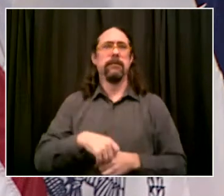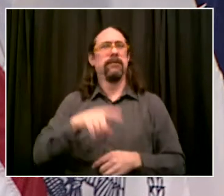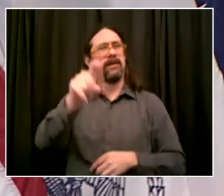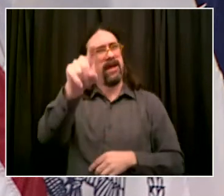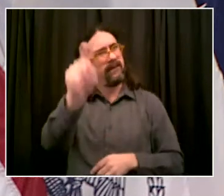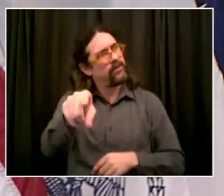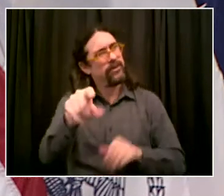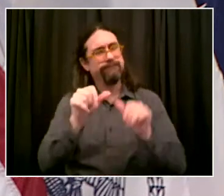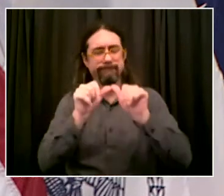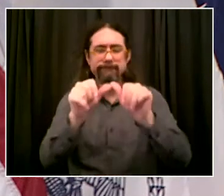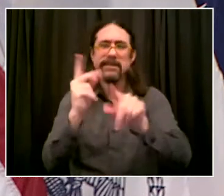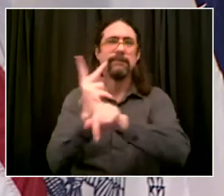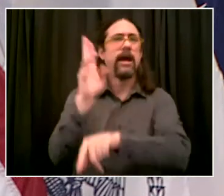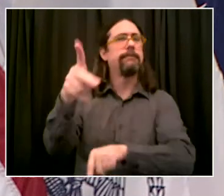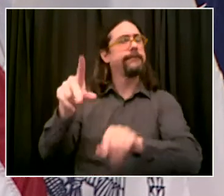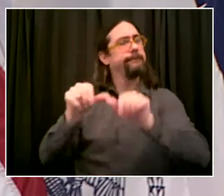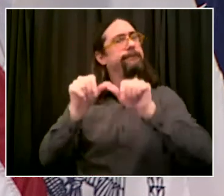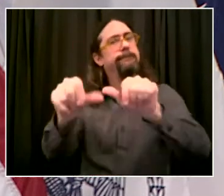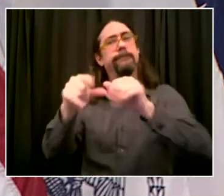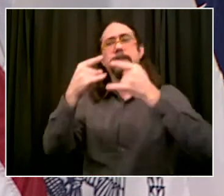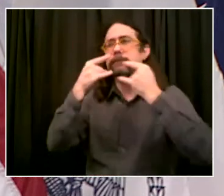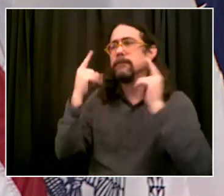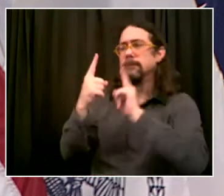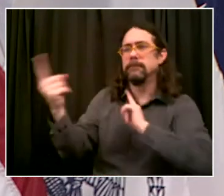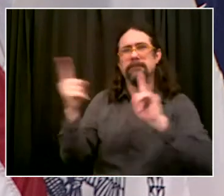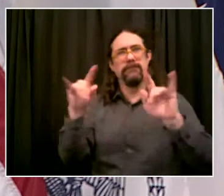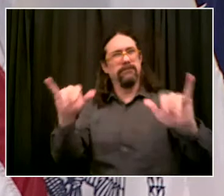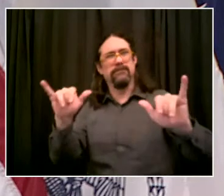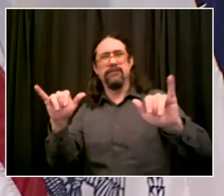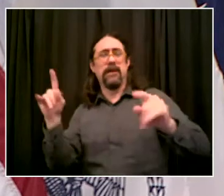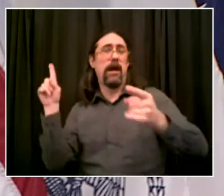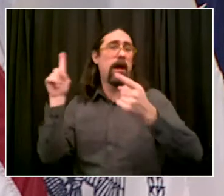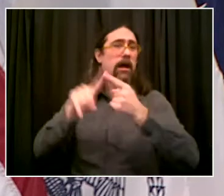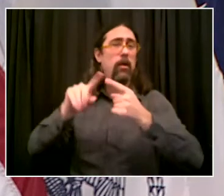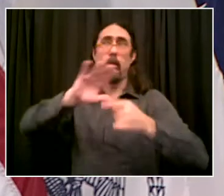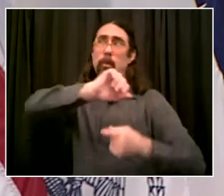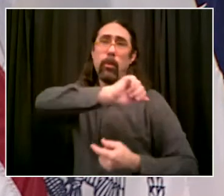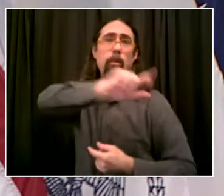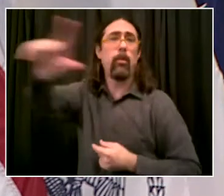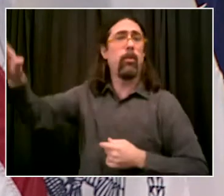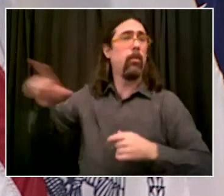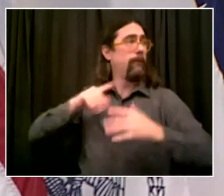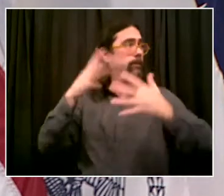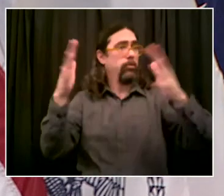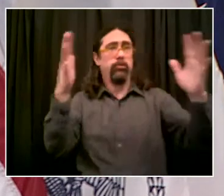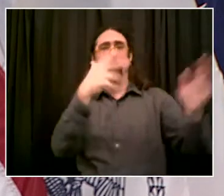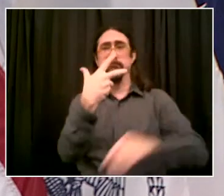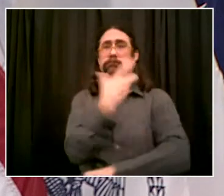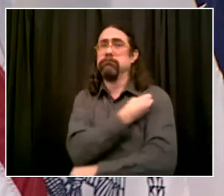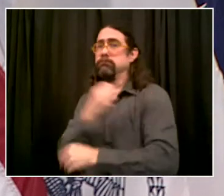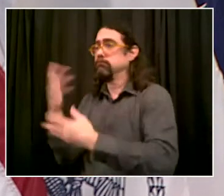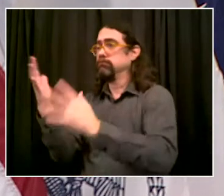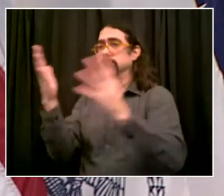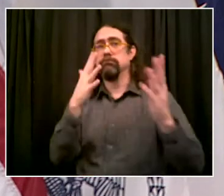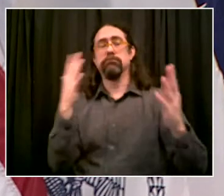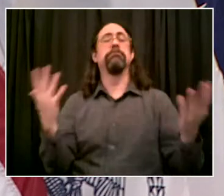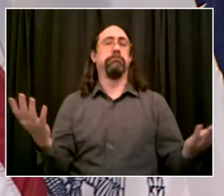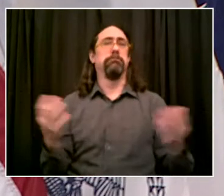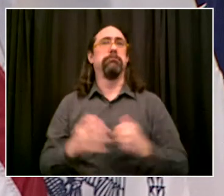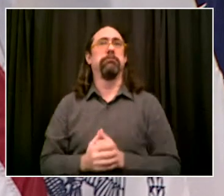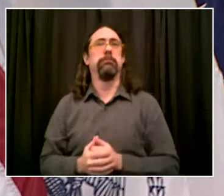waiters are going to be able to, sign up now for the vaccine, I think that's great and it's wonderful. But what do you tell the